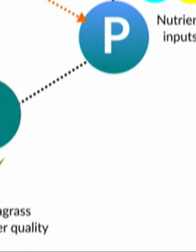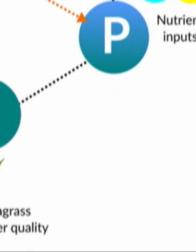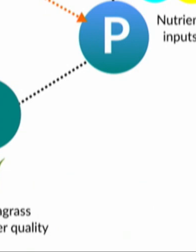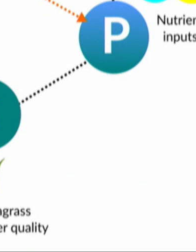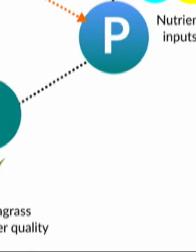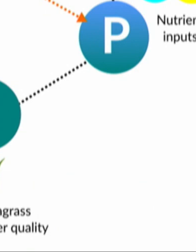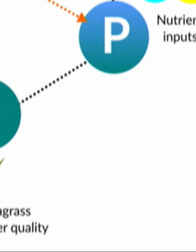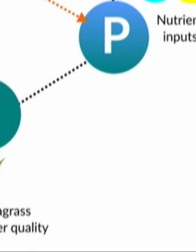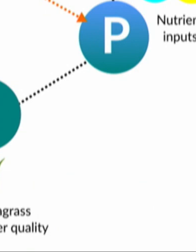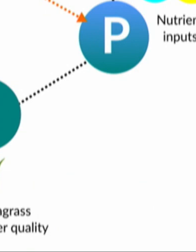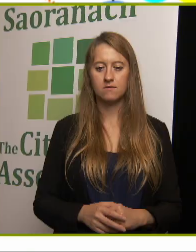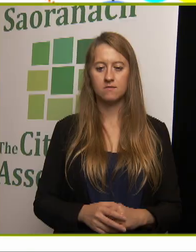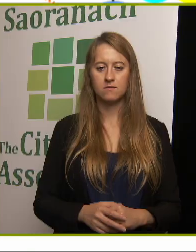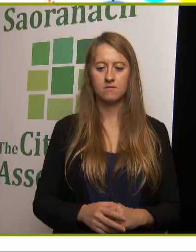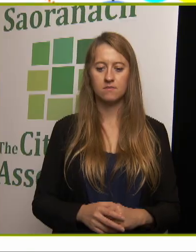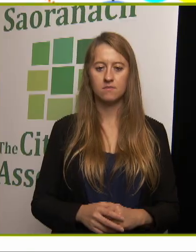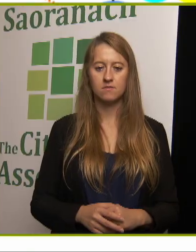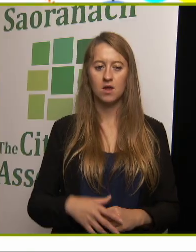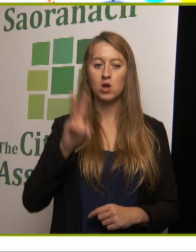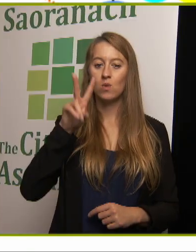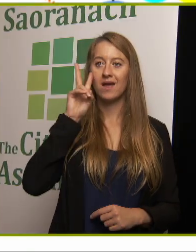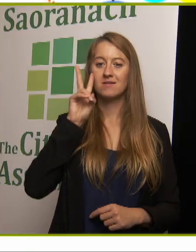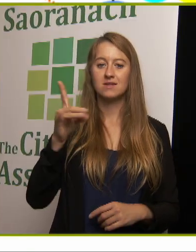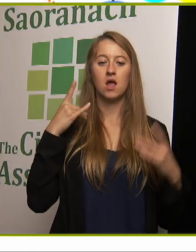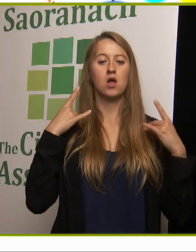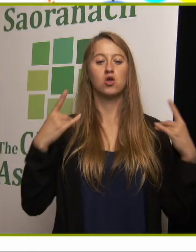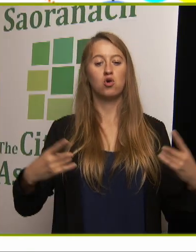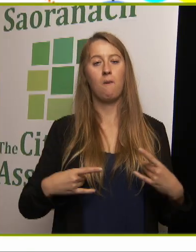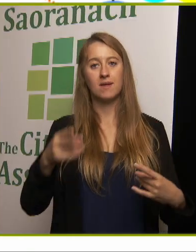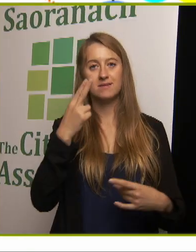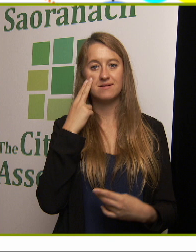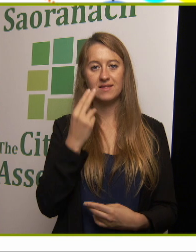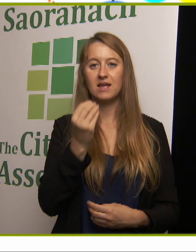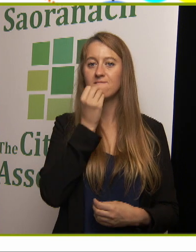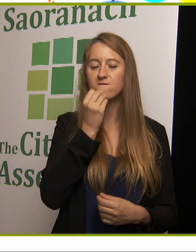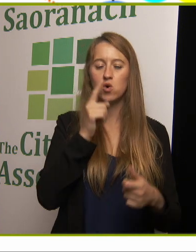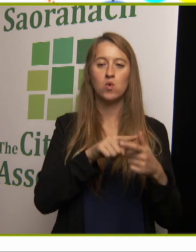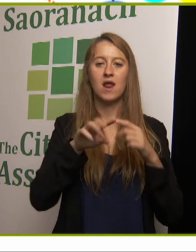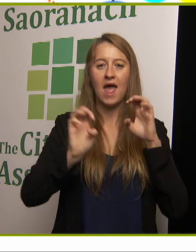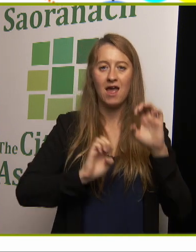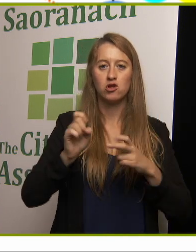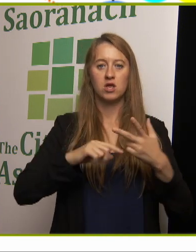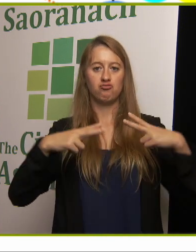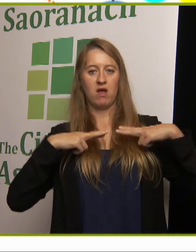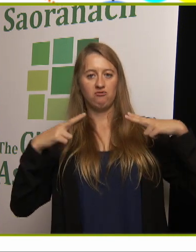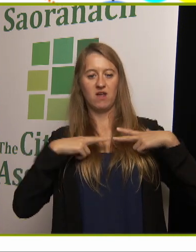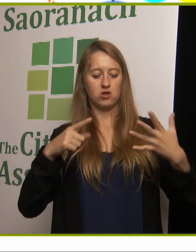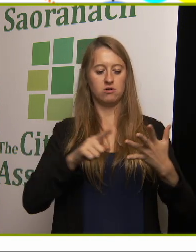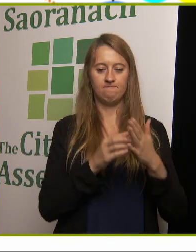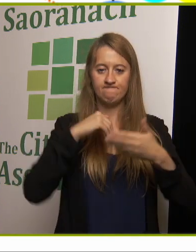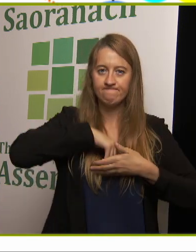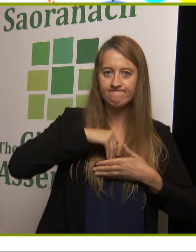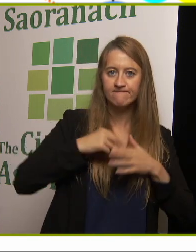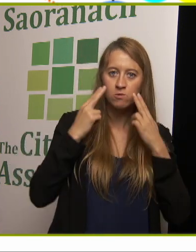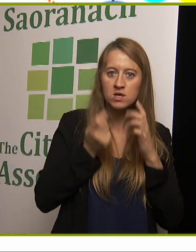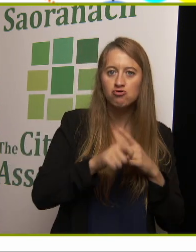there. You can see here, human drive is a need for food. Maybe another one is energy, a need for recreation, travel,